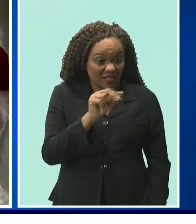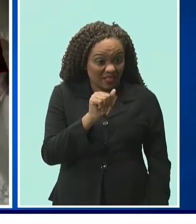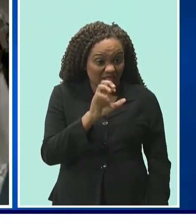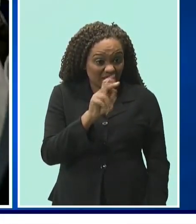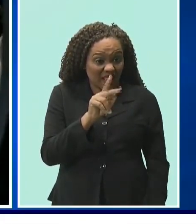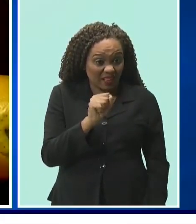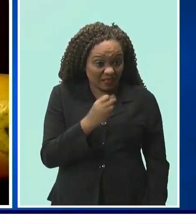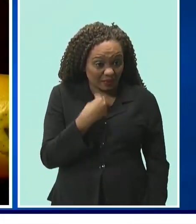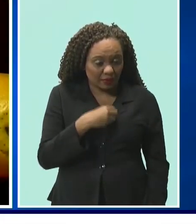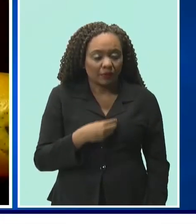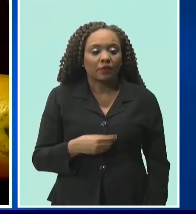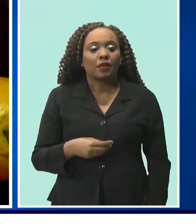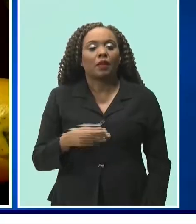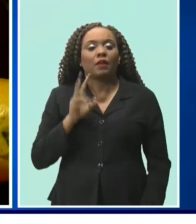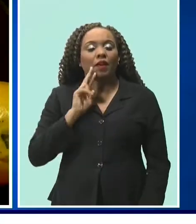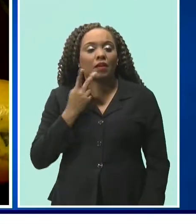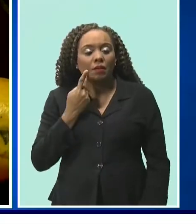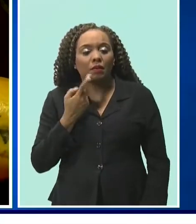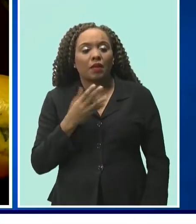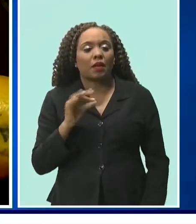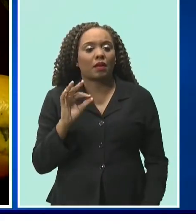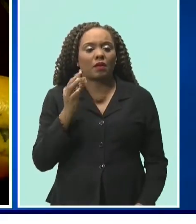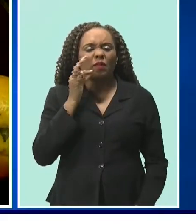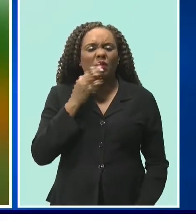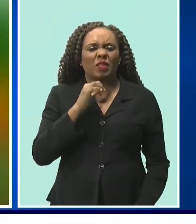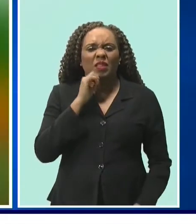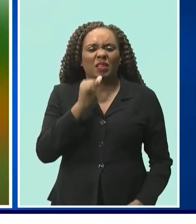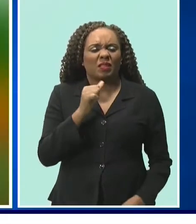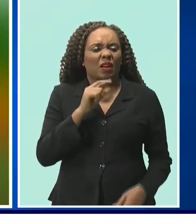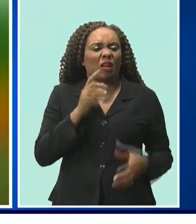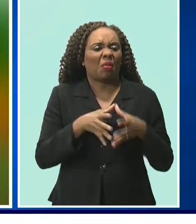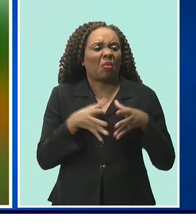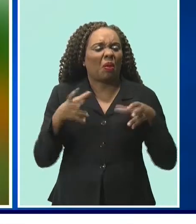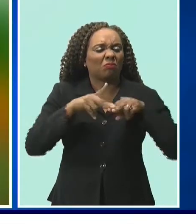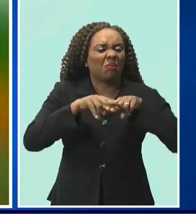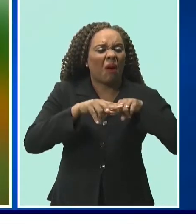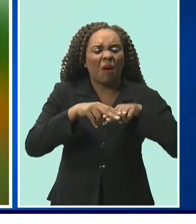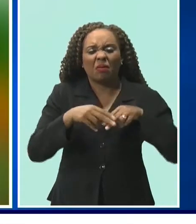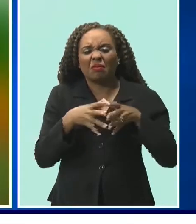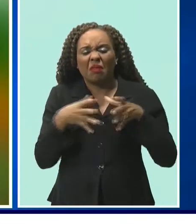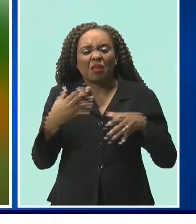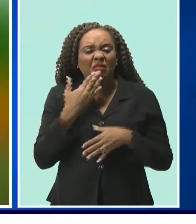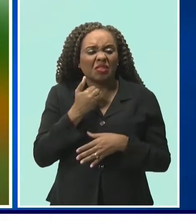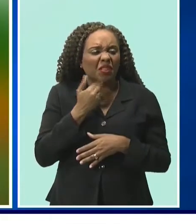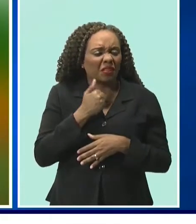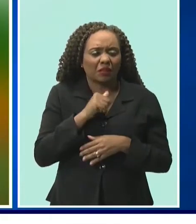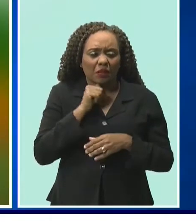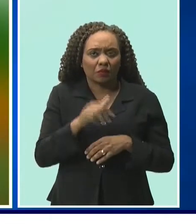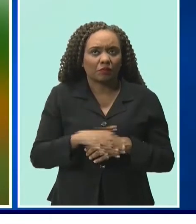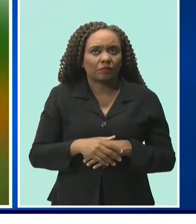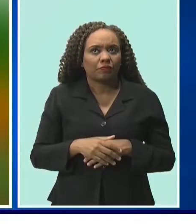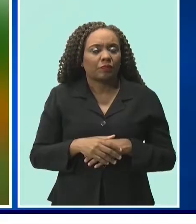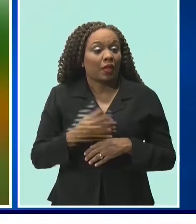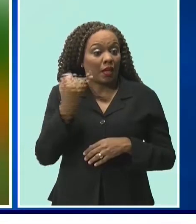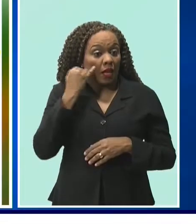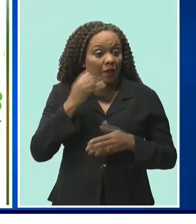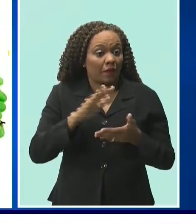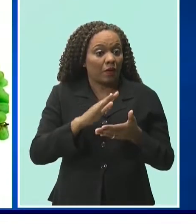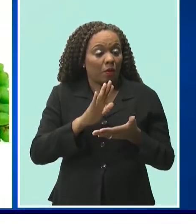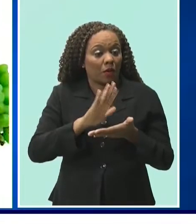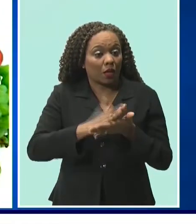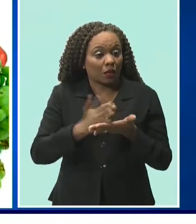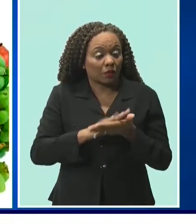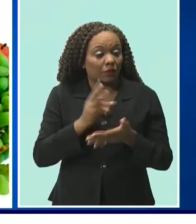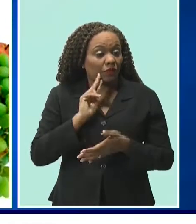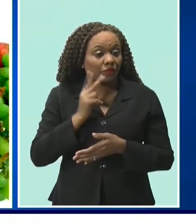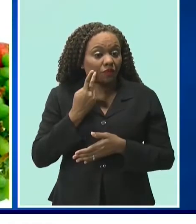and fresh fruit rather than foods that are high in sugar, fat, or salt. Do not overcook vegetables and fruit, as this can lead